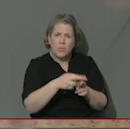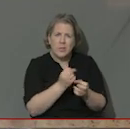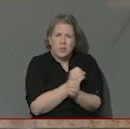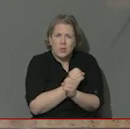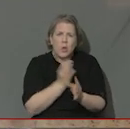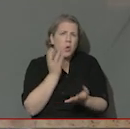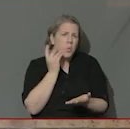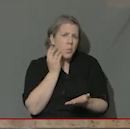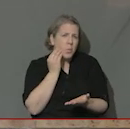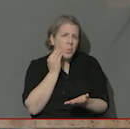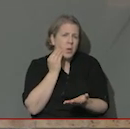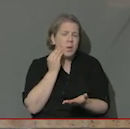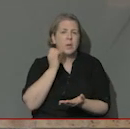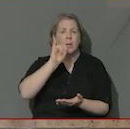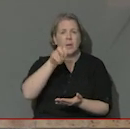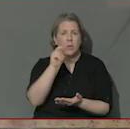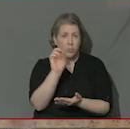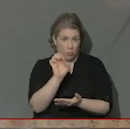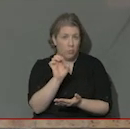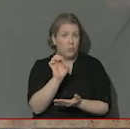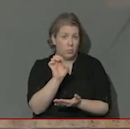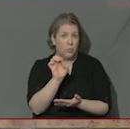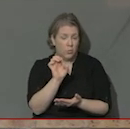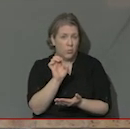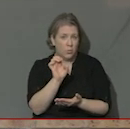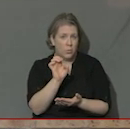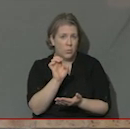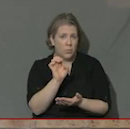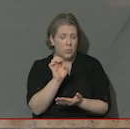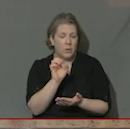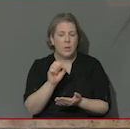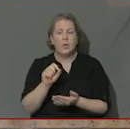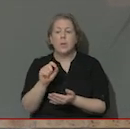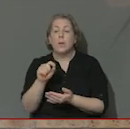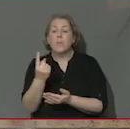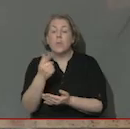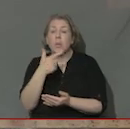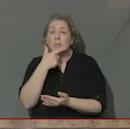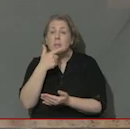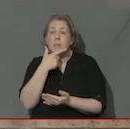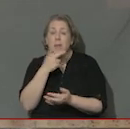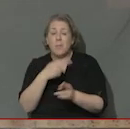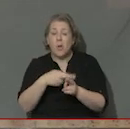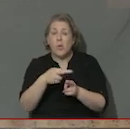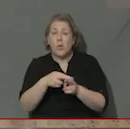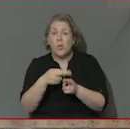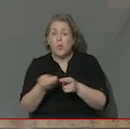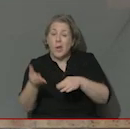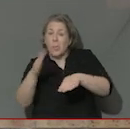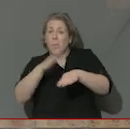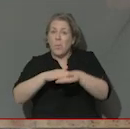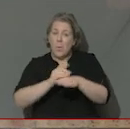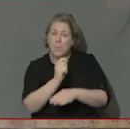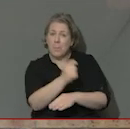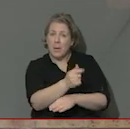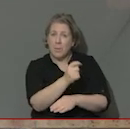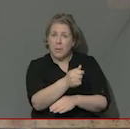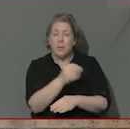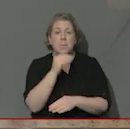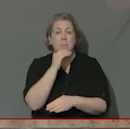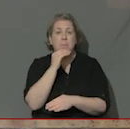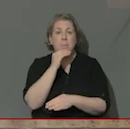1st of June. And the rent increased on the 1st of December. So June,